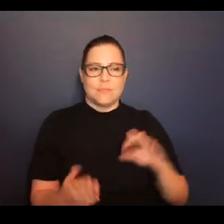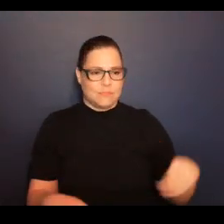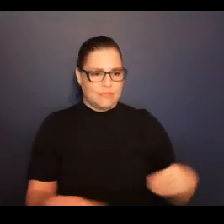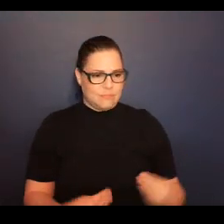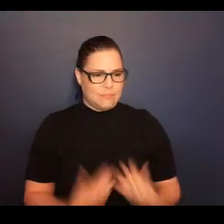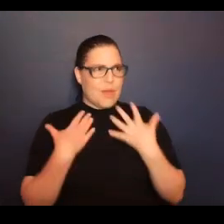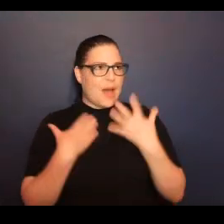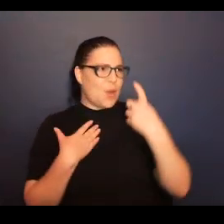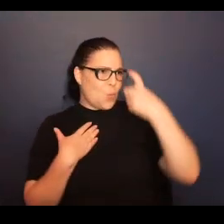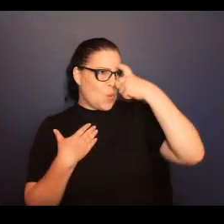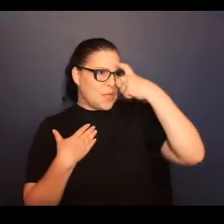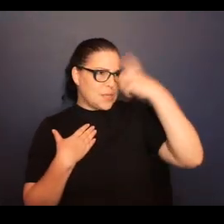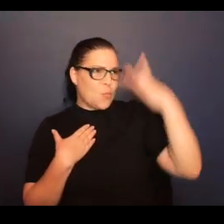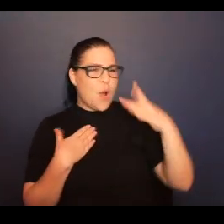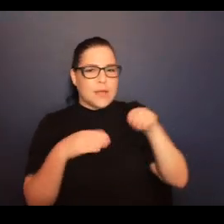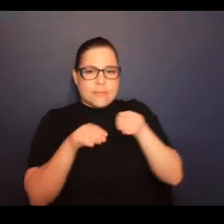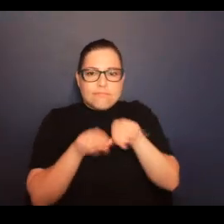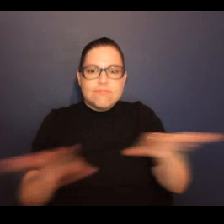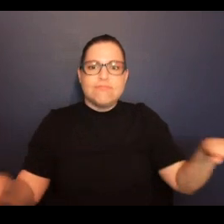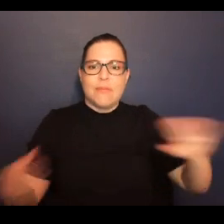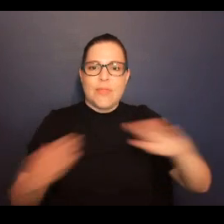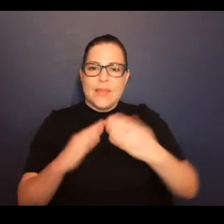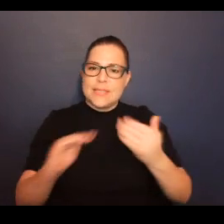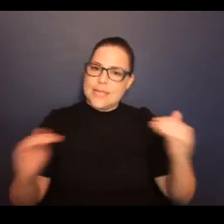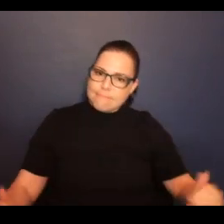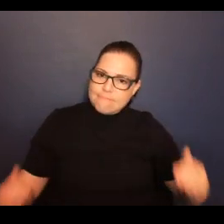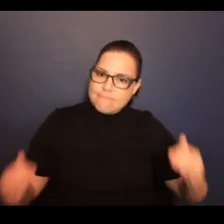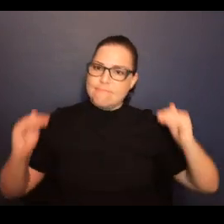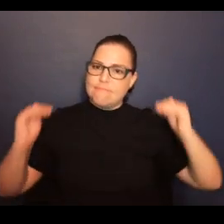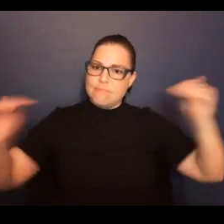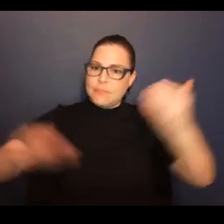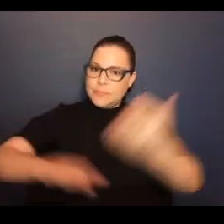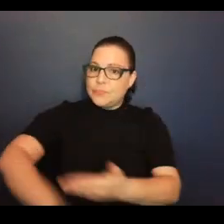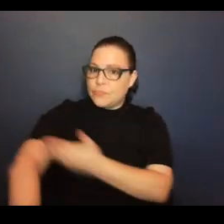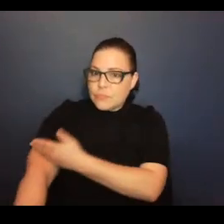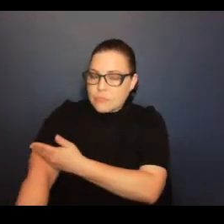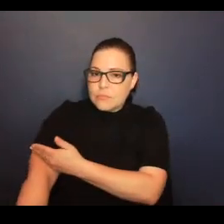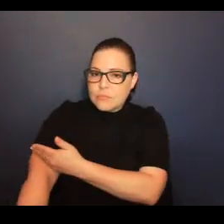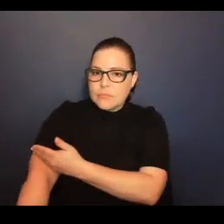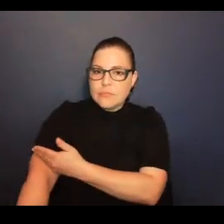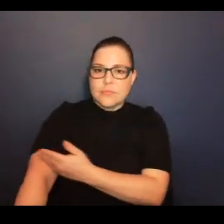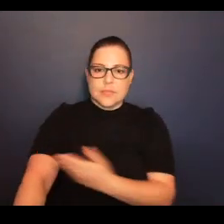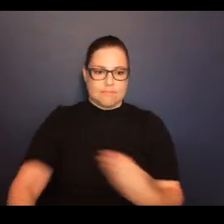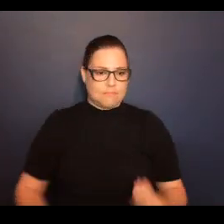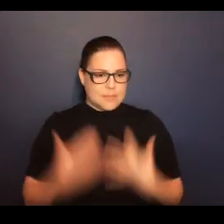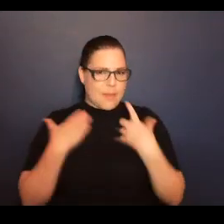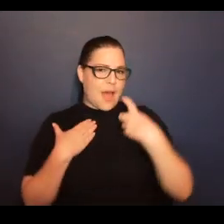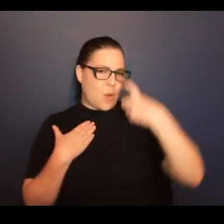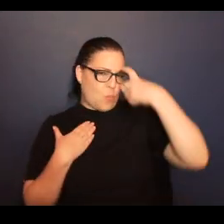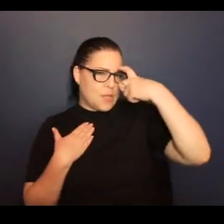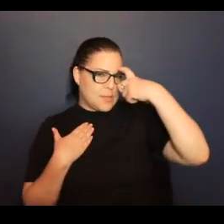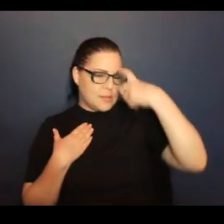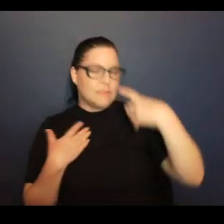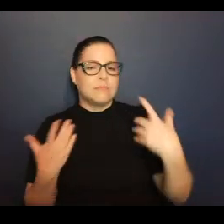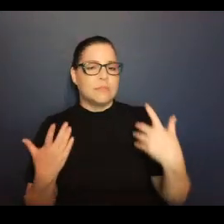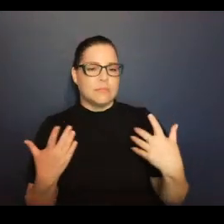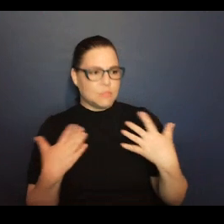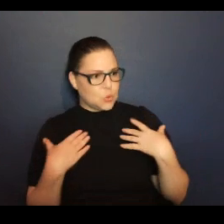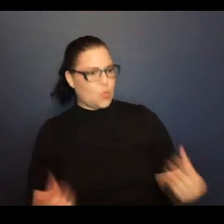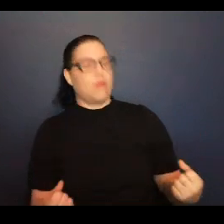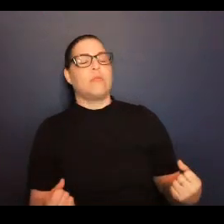to move this city to the next level. Give us wisdom. Give us